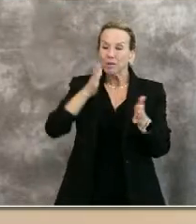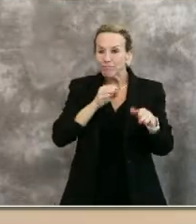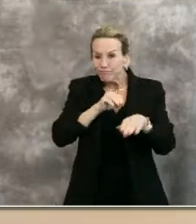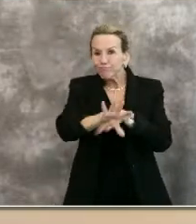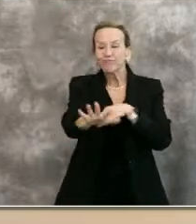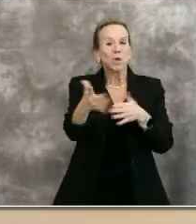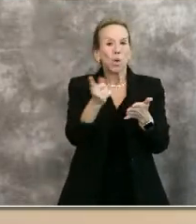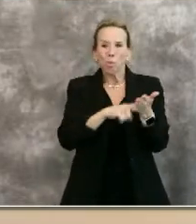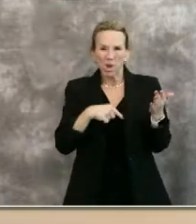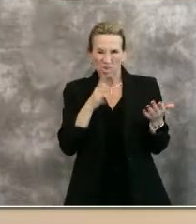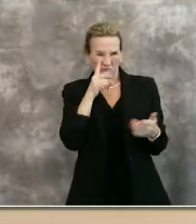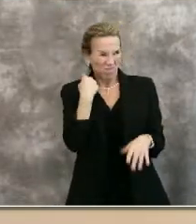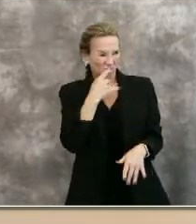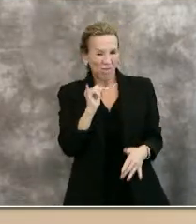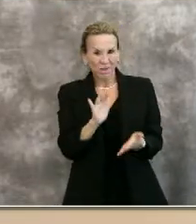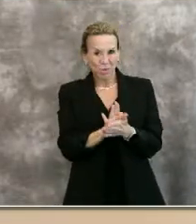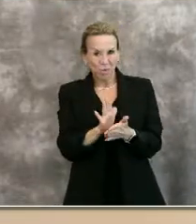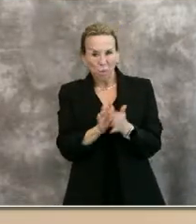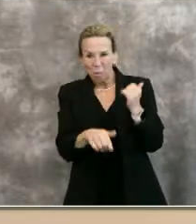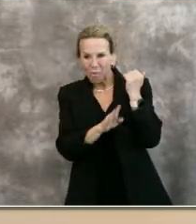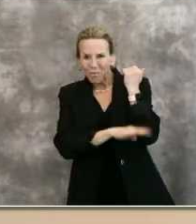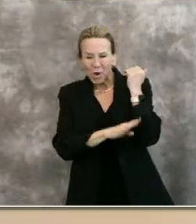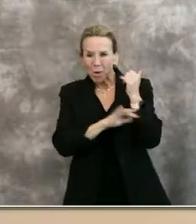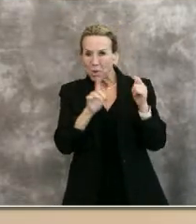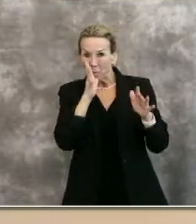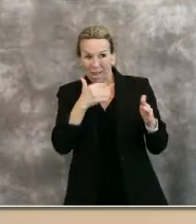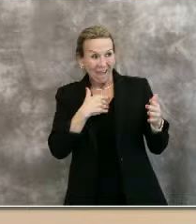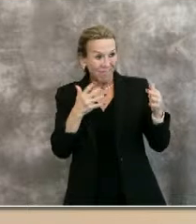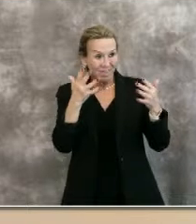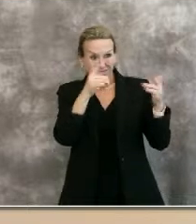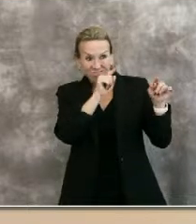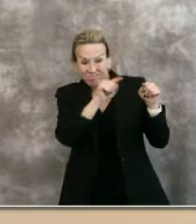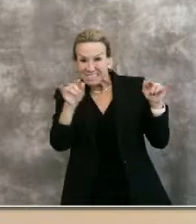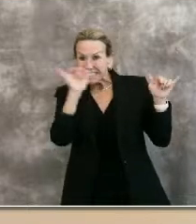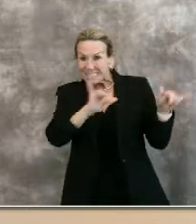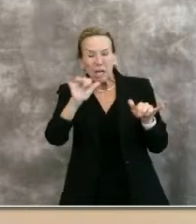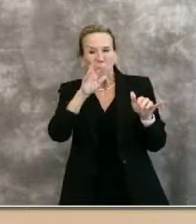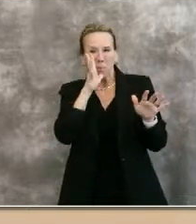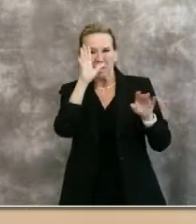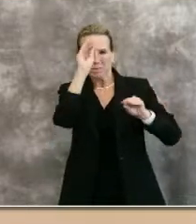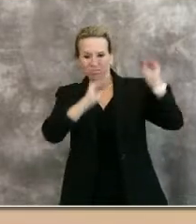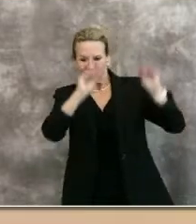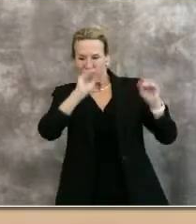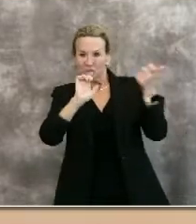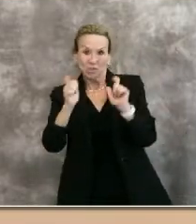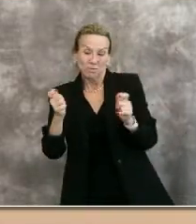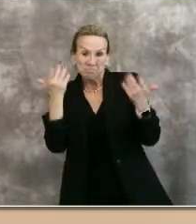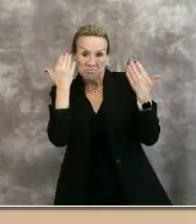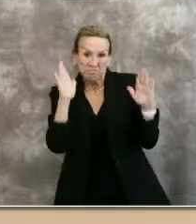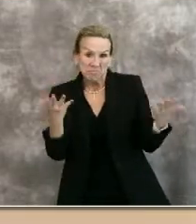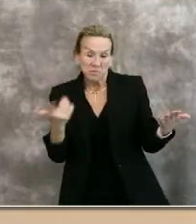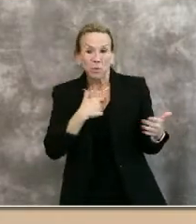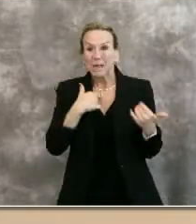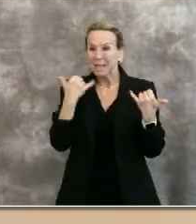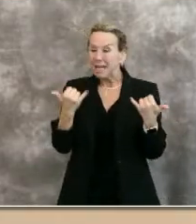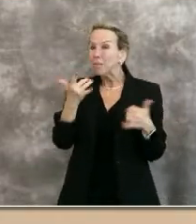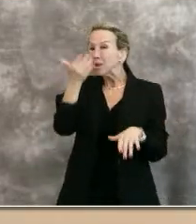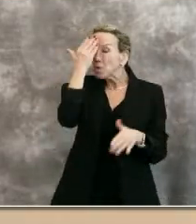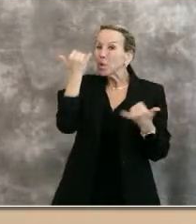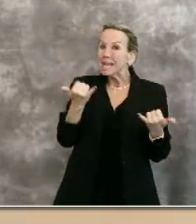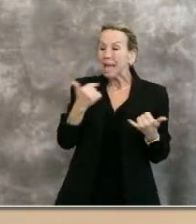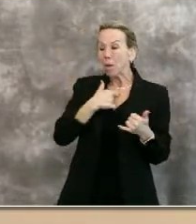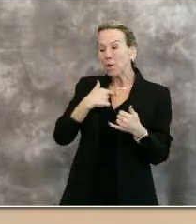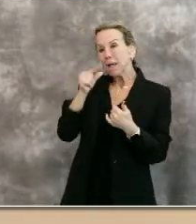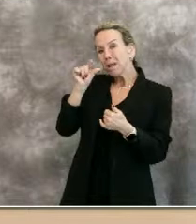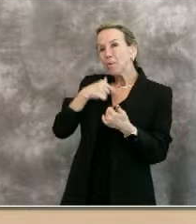what those schools will look like and what configuration they may be. We're also in a period right now where we're dialing back, but we have to